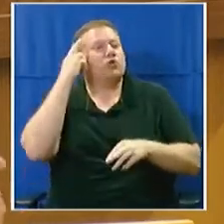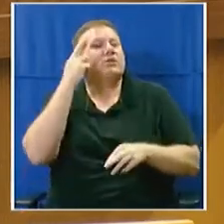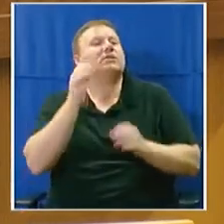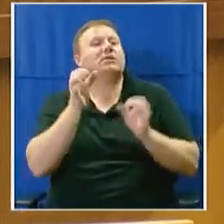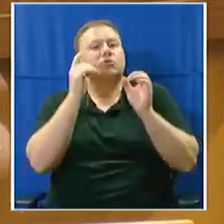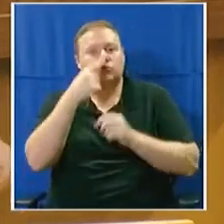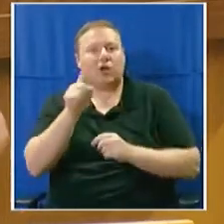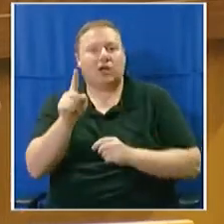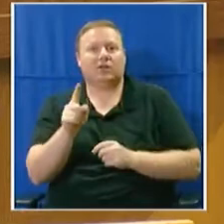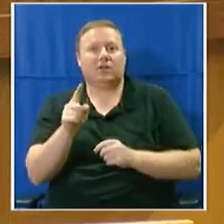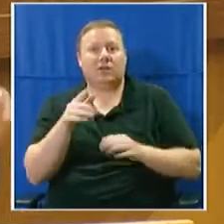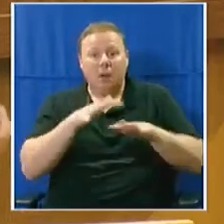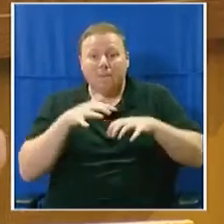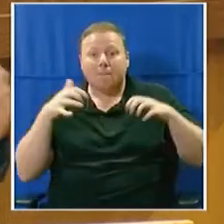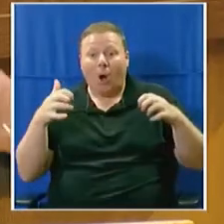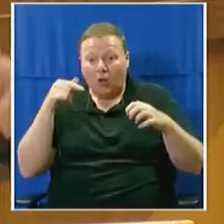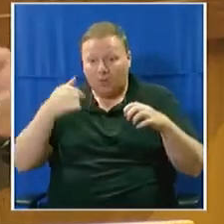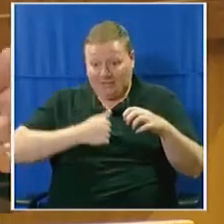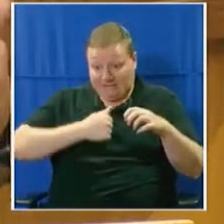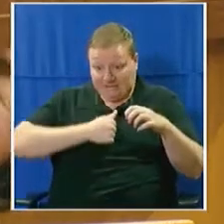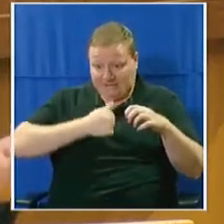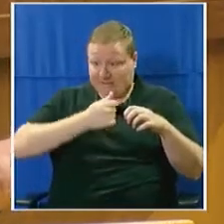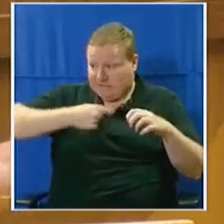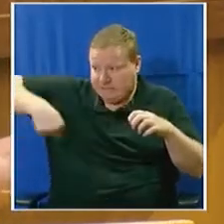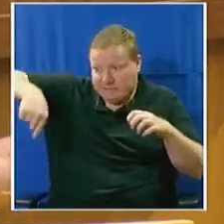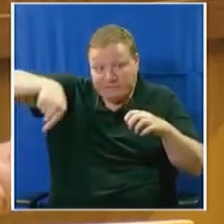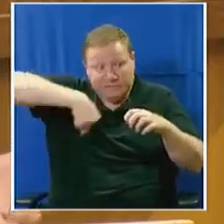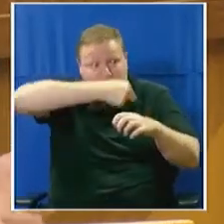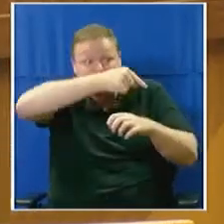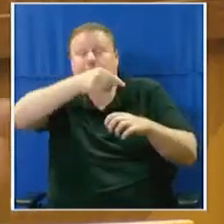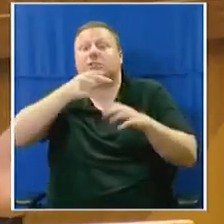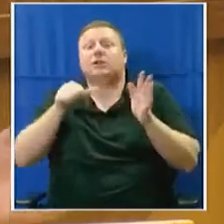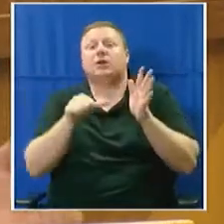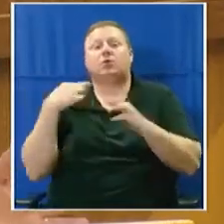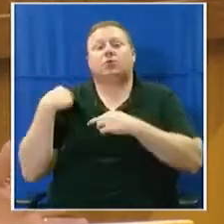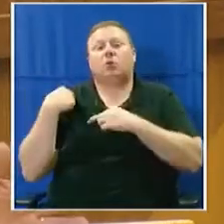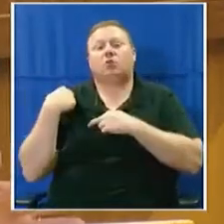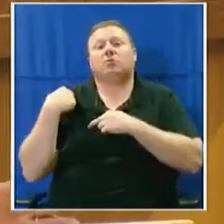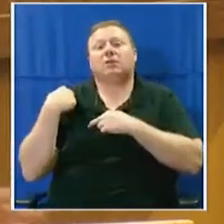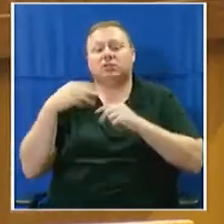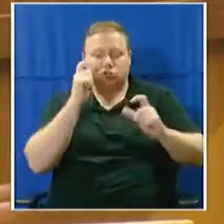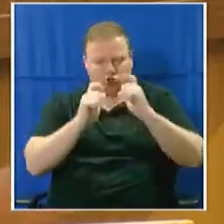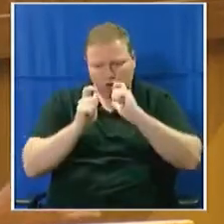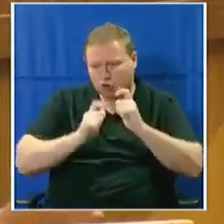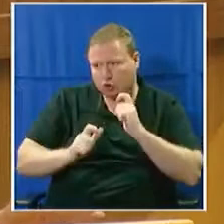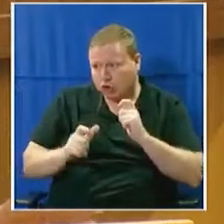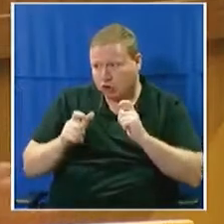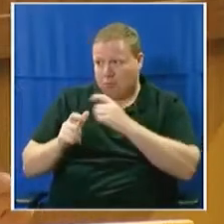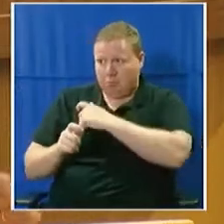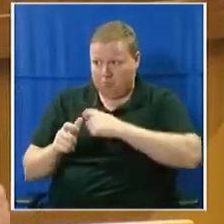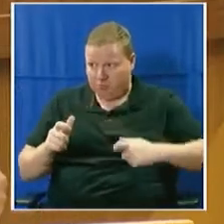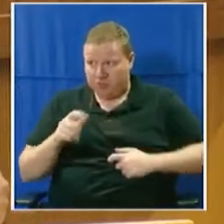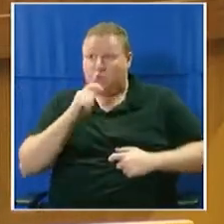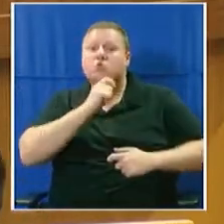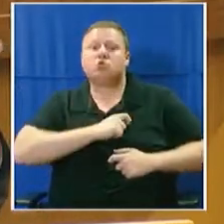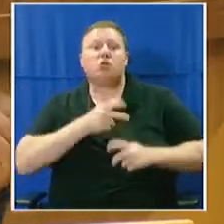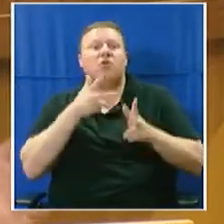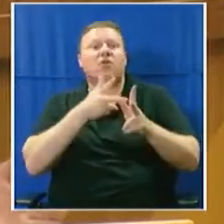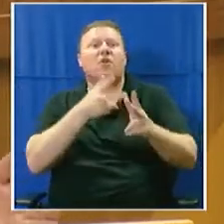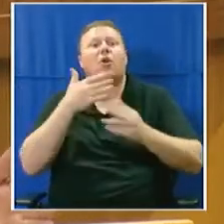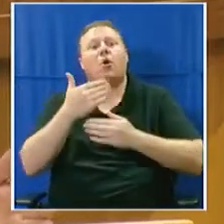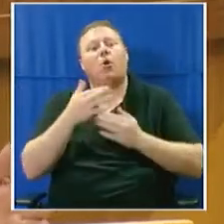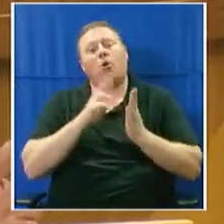in fact a check and balance on the powers of the Presidency. And so the committee considered all the relevant facts relating to